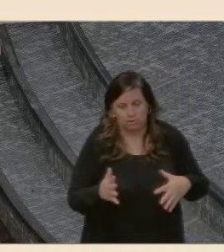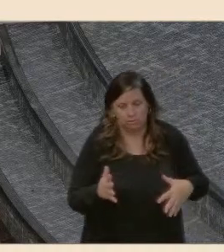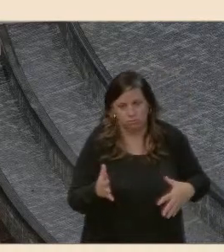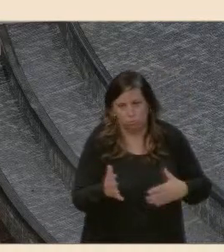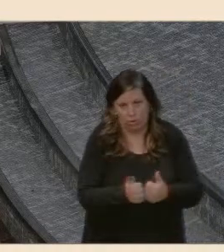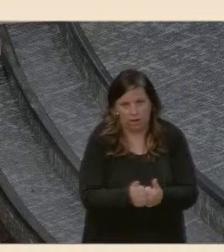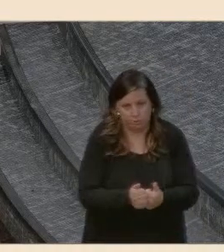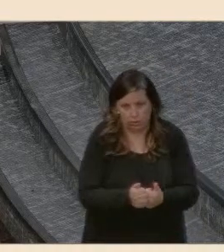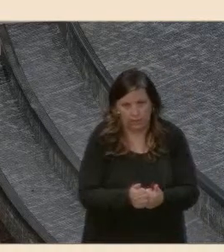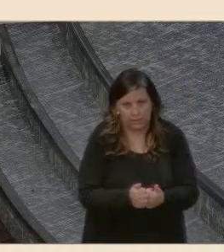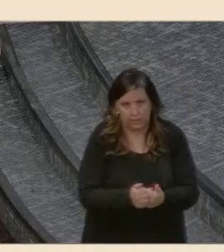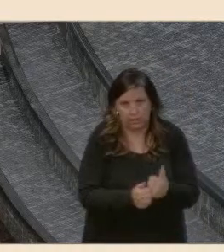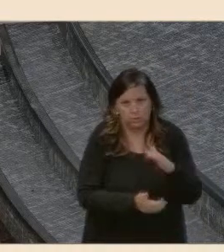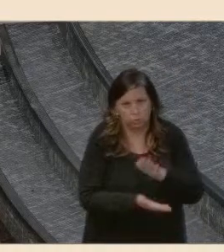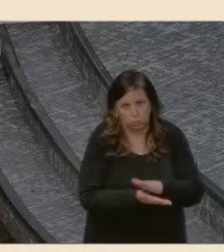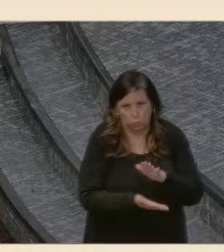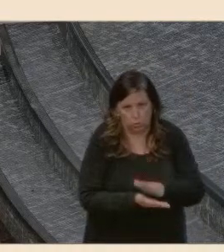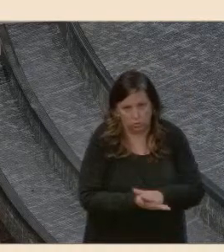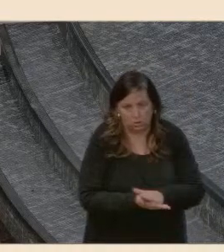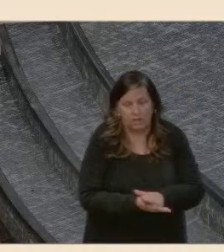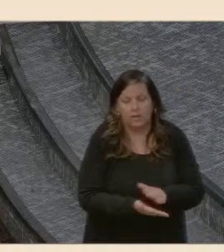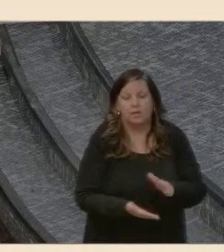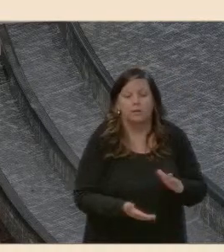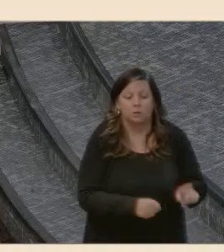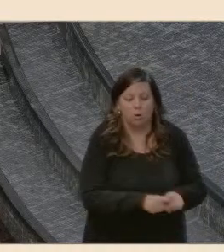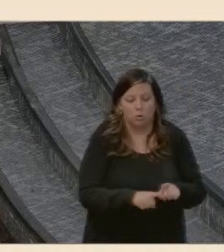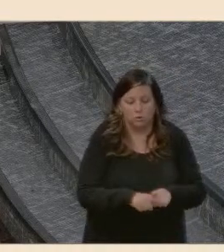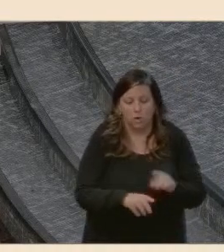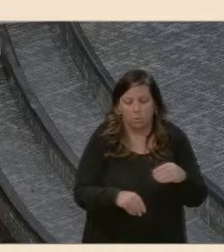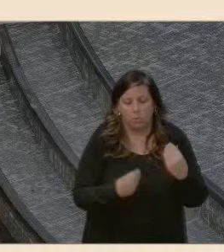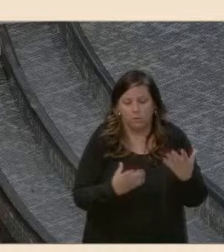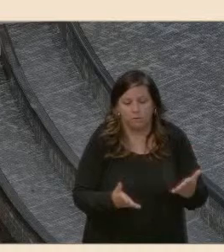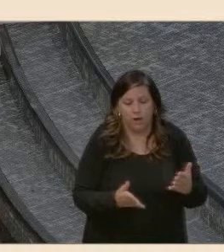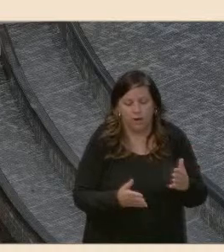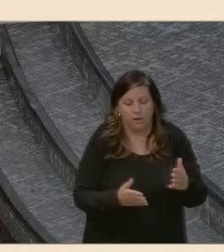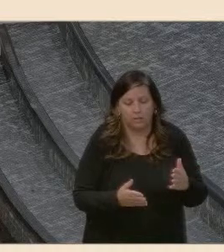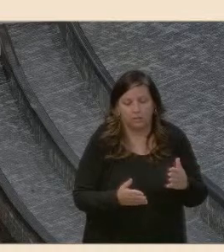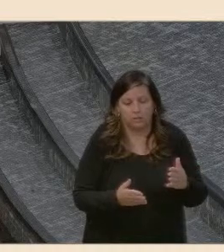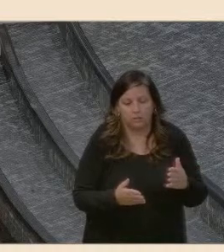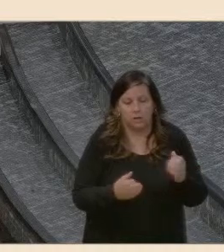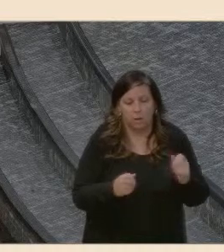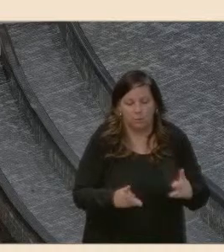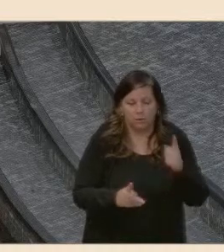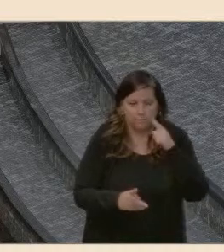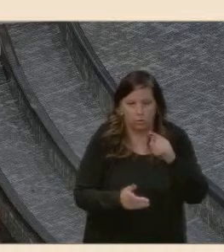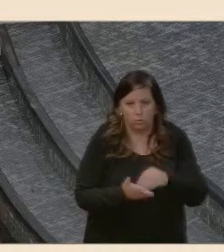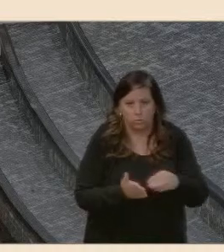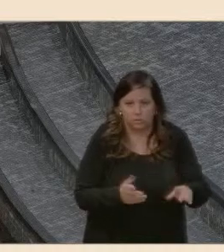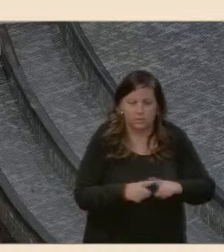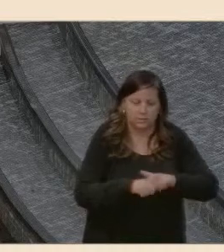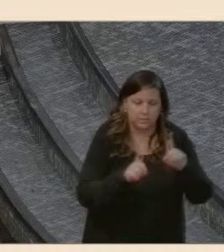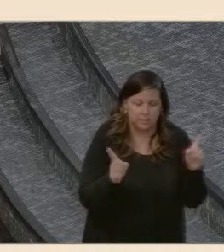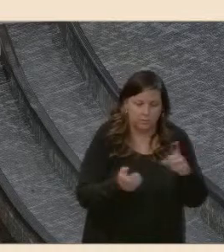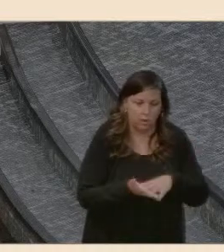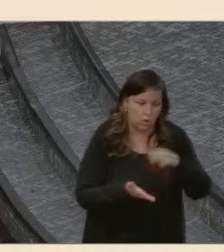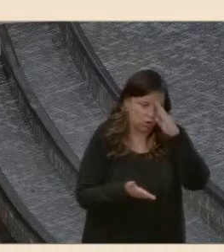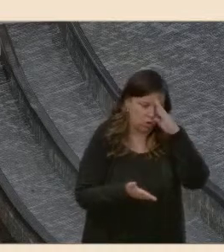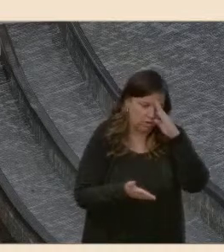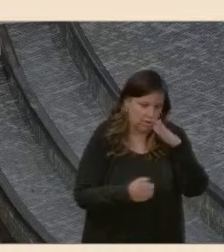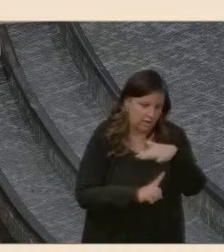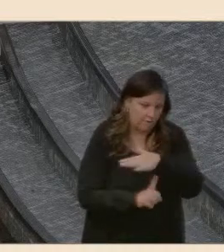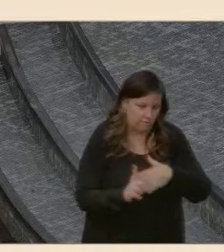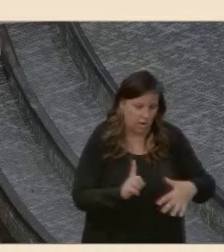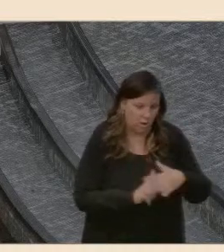a school that provides opportunities for students in a different learning environment. Foothills provides students with a